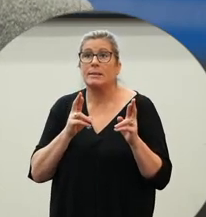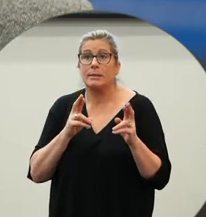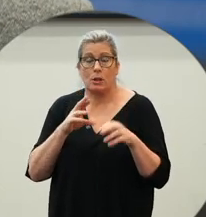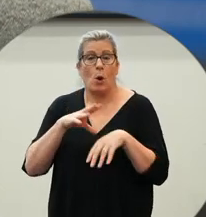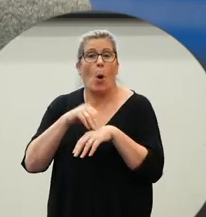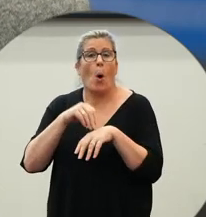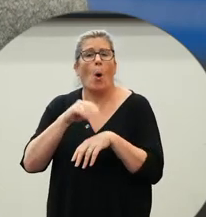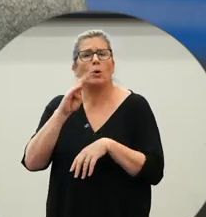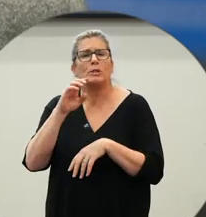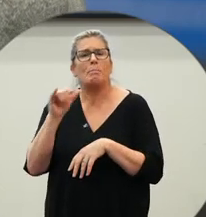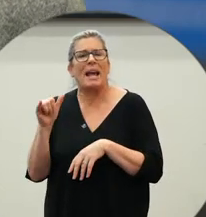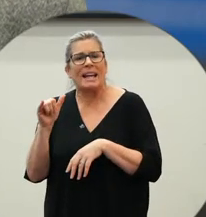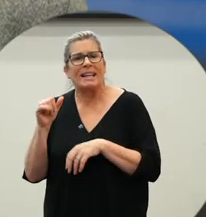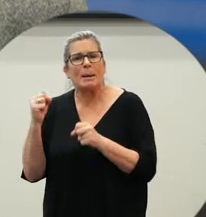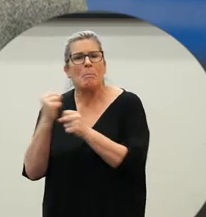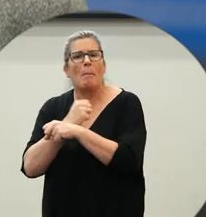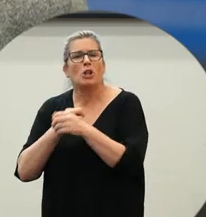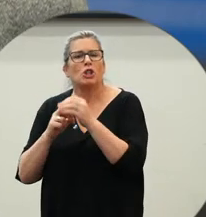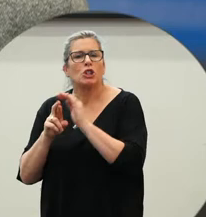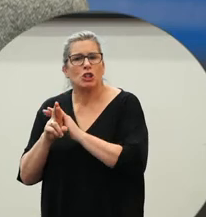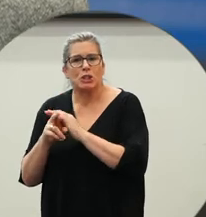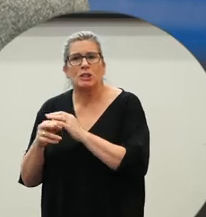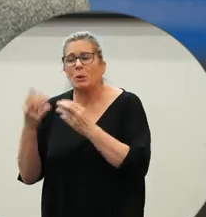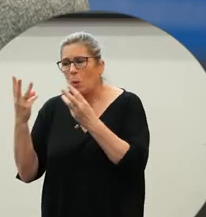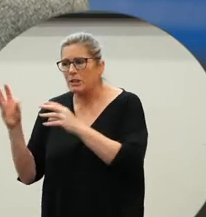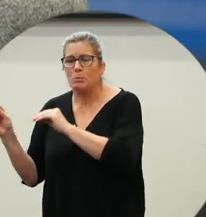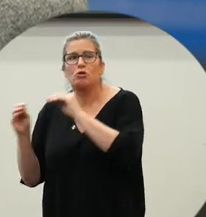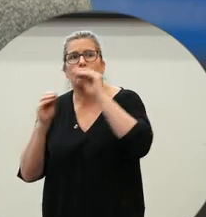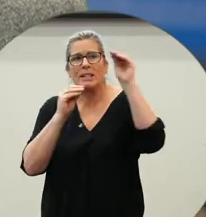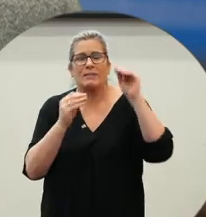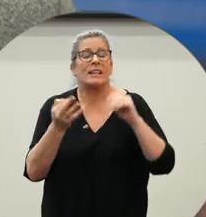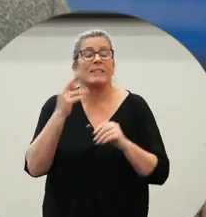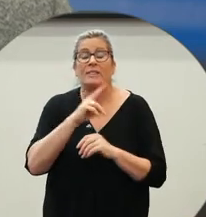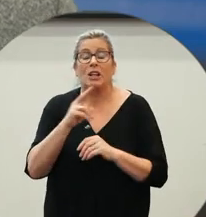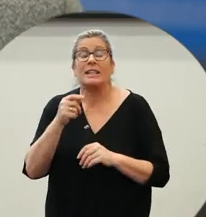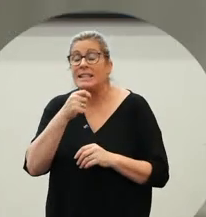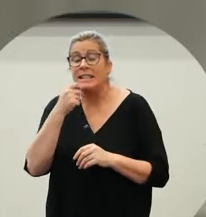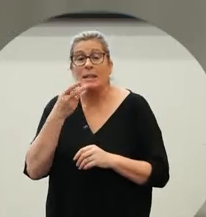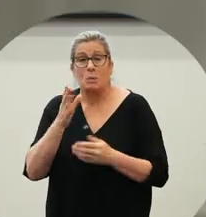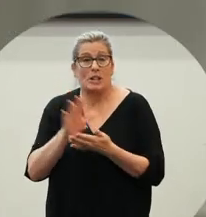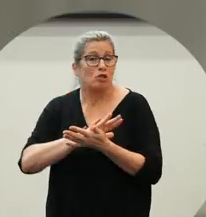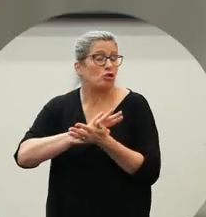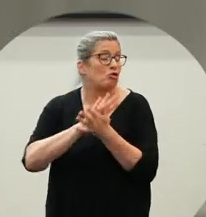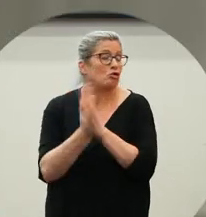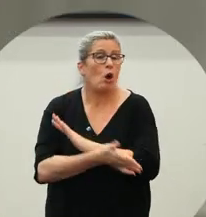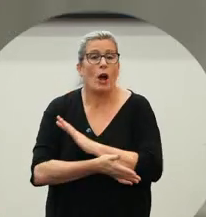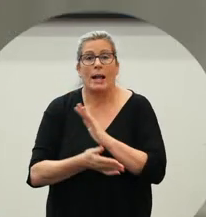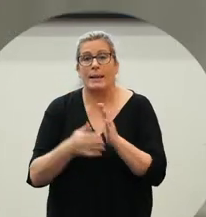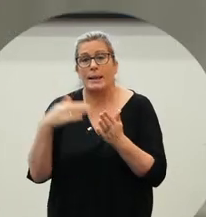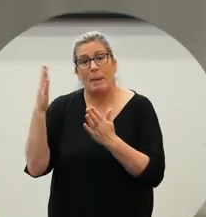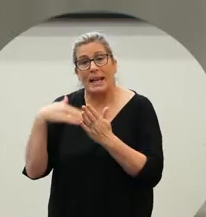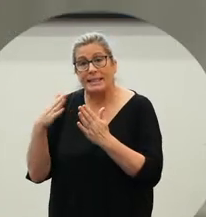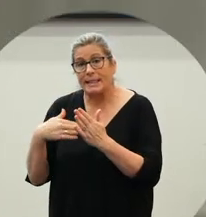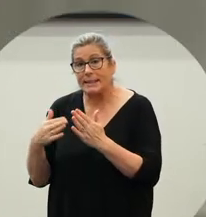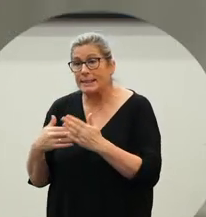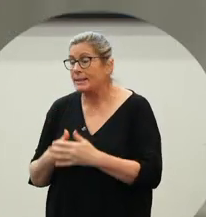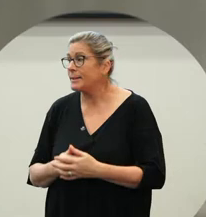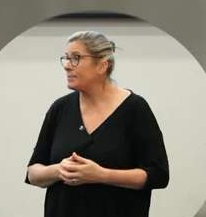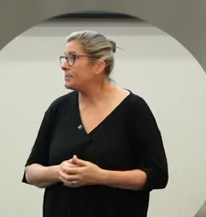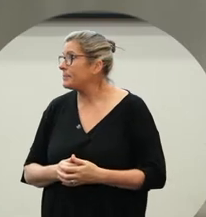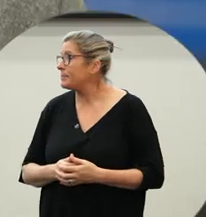bombers. They wanted them transferred. And if they didn't get that, they were going to destroy the paintings, they said. Where are they, really?